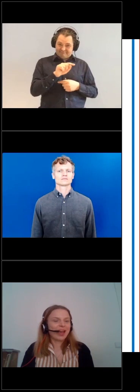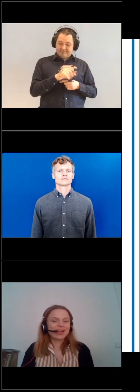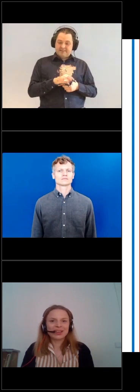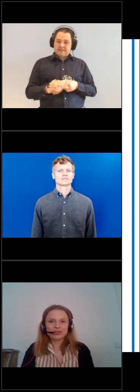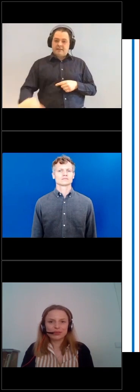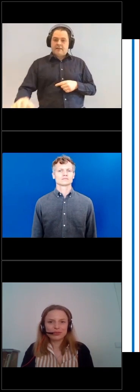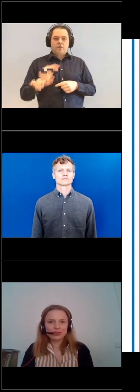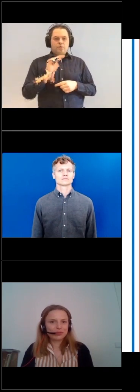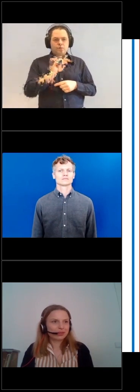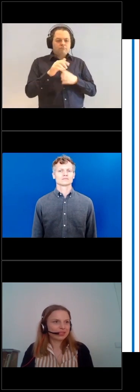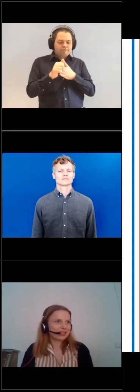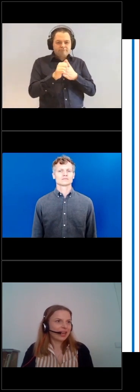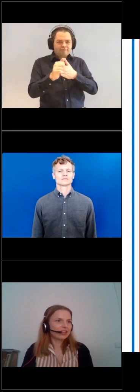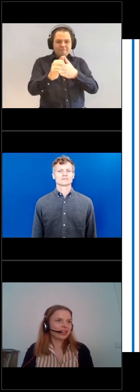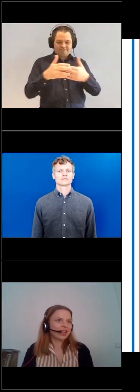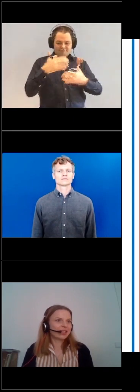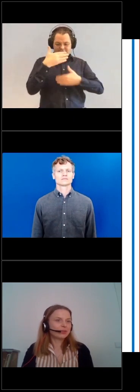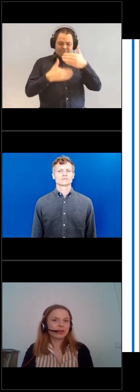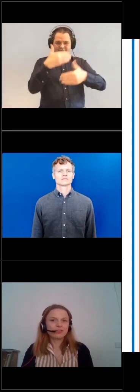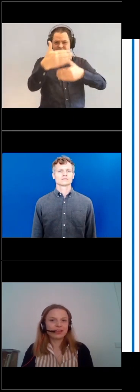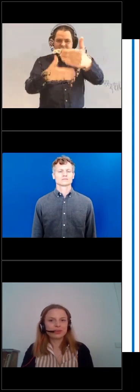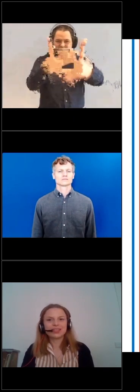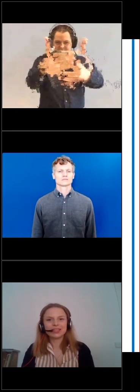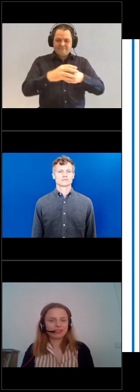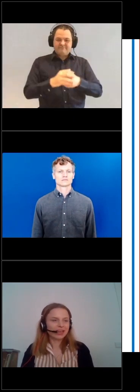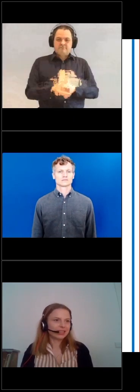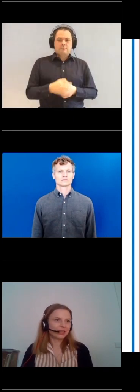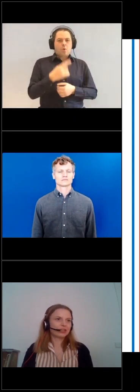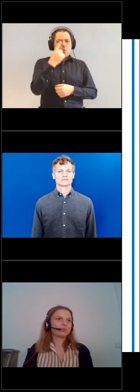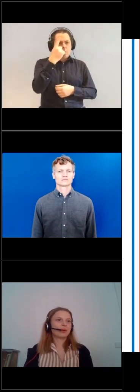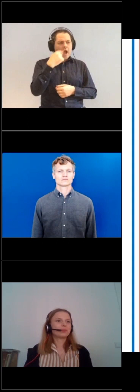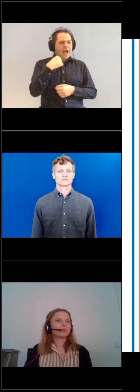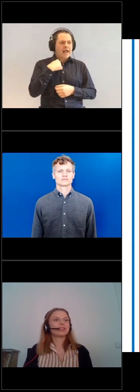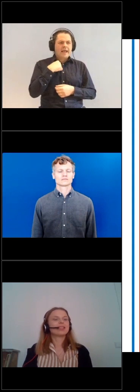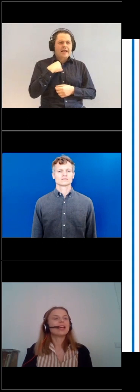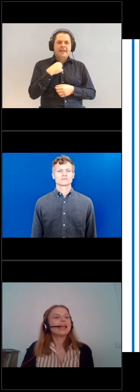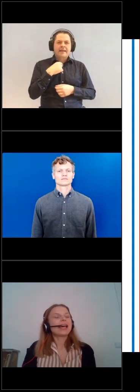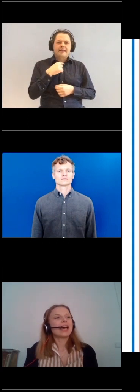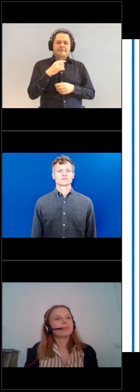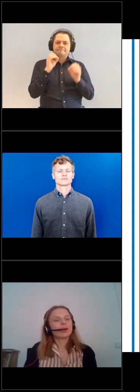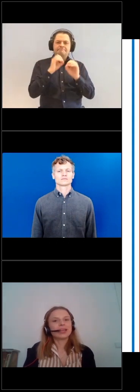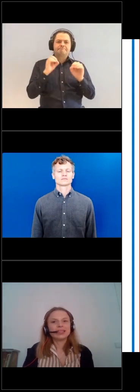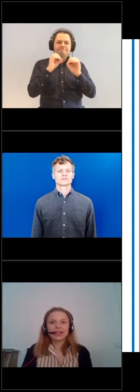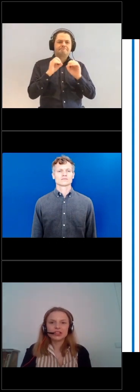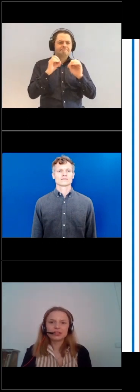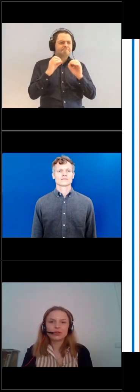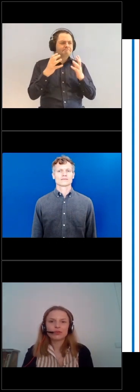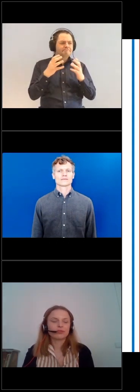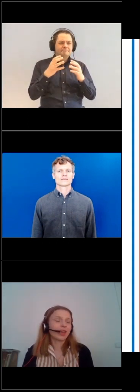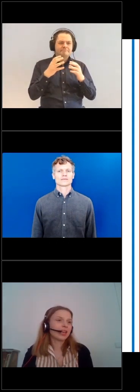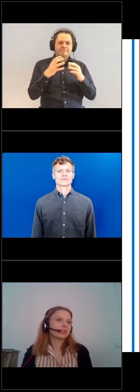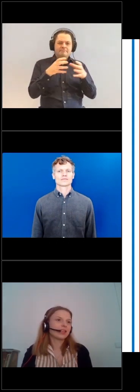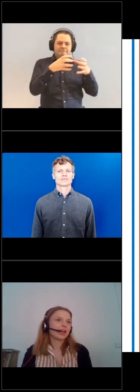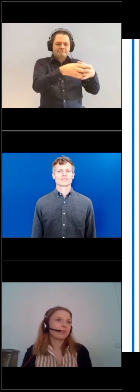kind of guiding us through the whole presentation. And one thing we didn't really touched upon was organizations